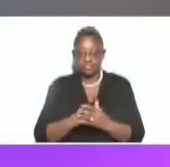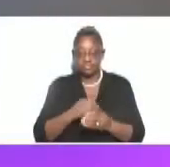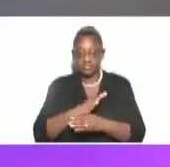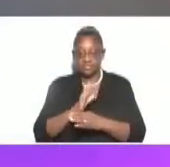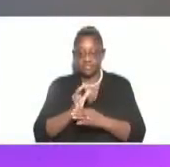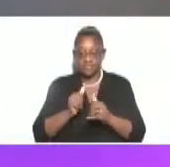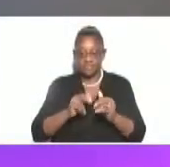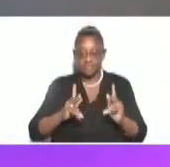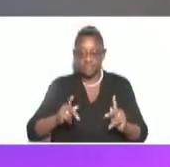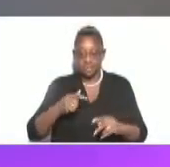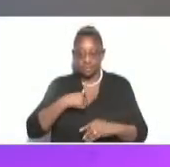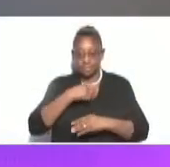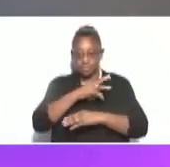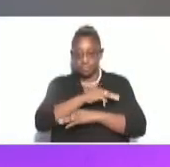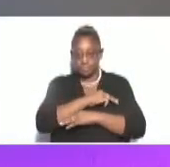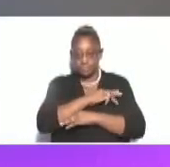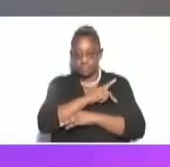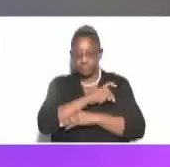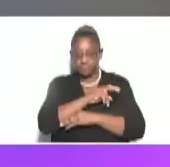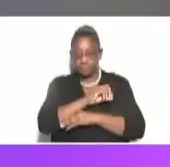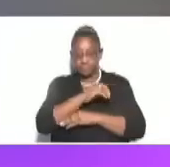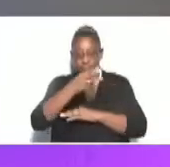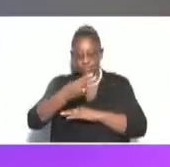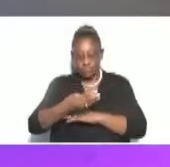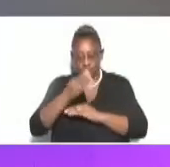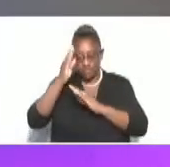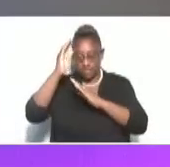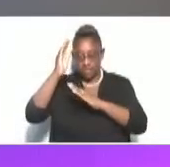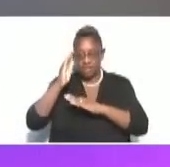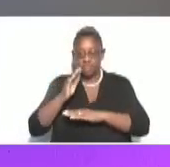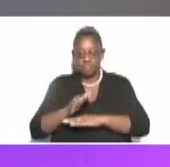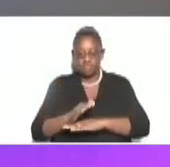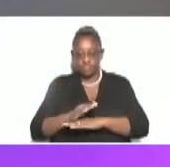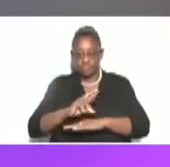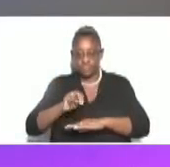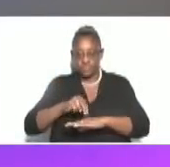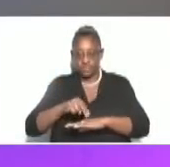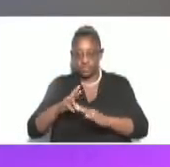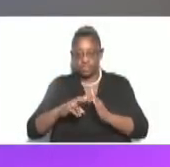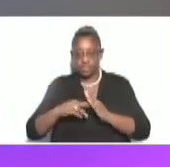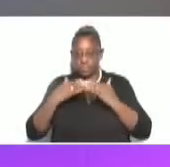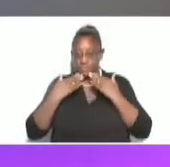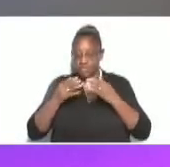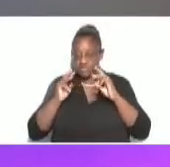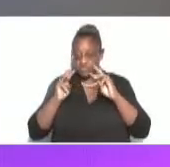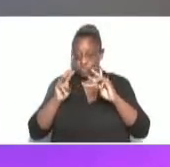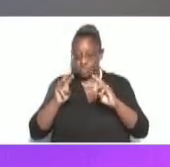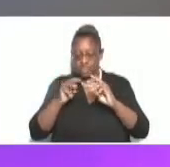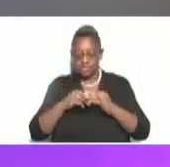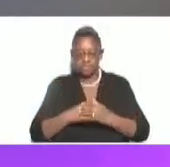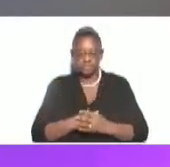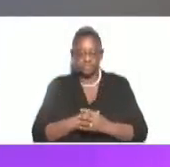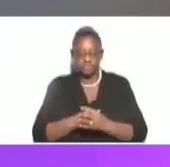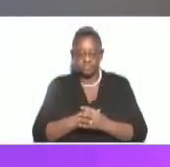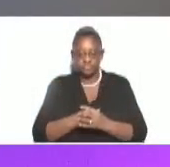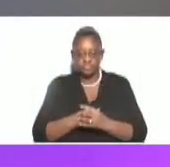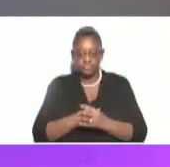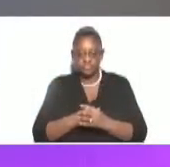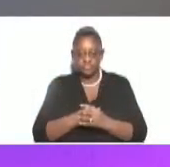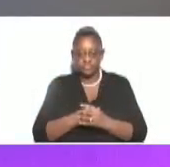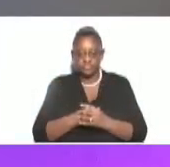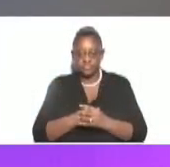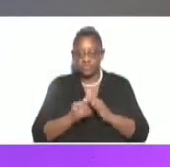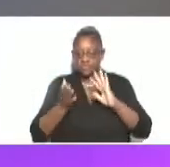Good evening, everyone. I'm Makush Lapinder, and welcome to the Bahamas Tonight, the National Report. Thanks for tuning in. The spotlight again